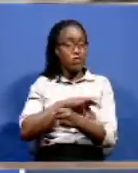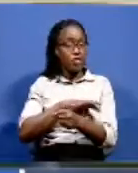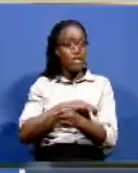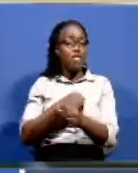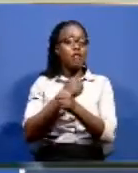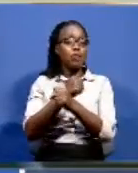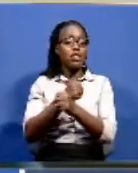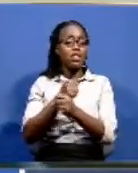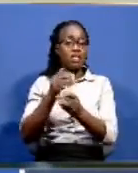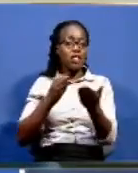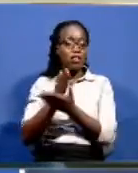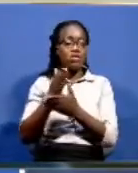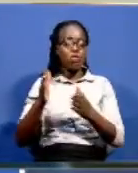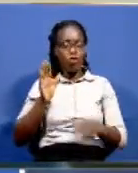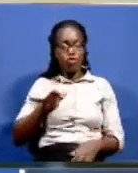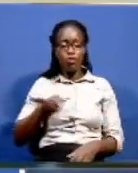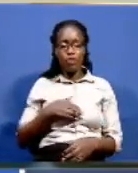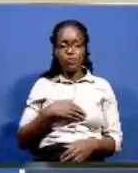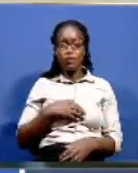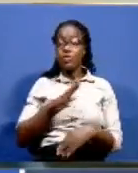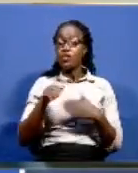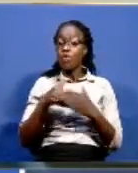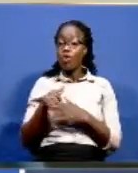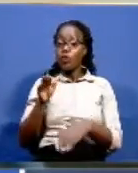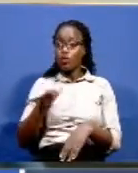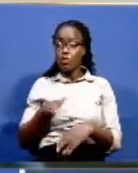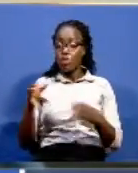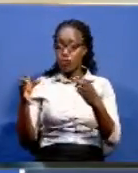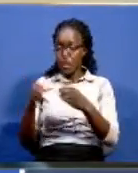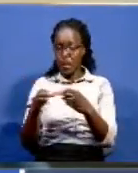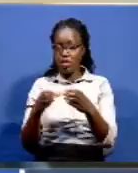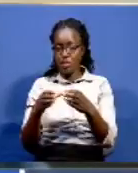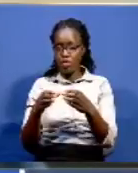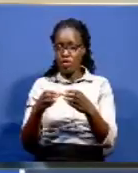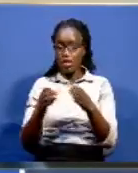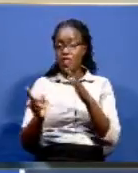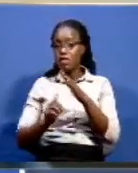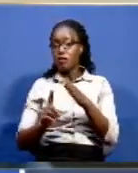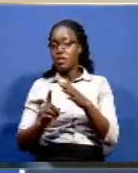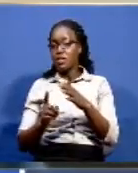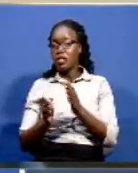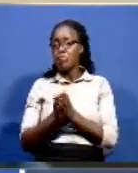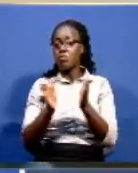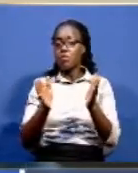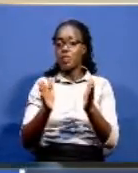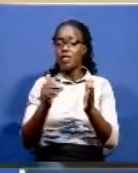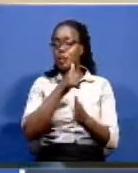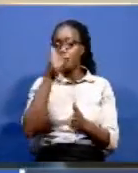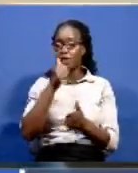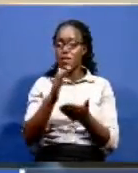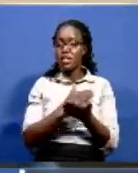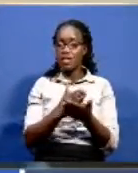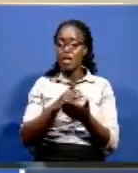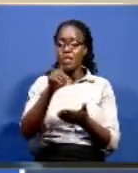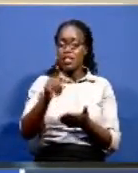women. All the women movement, all the women organization, the ministry, the public, the private sector need to come